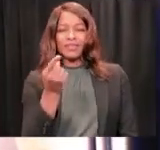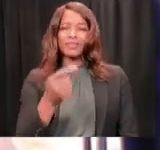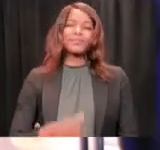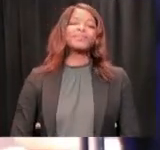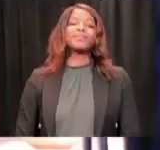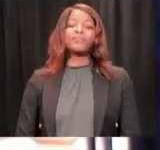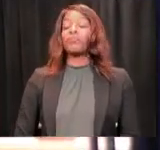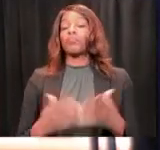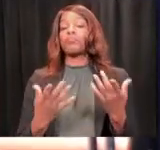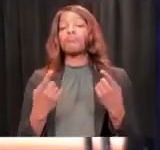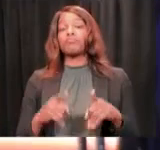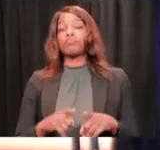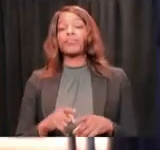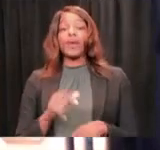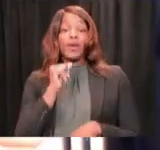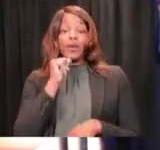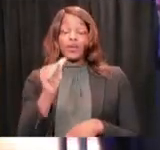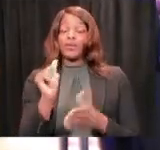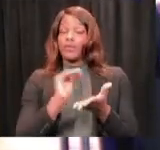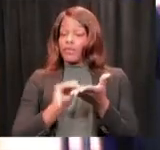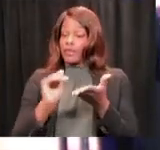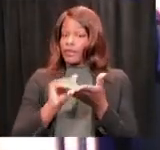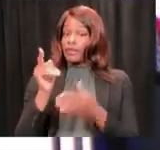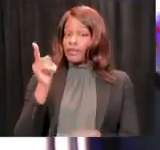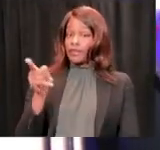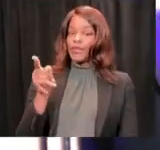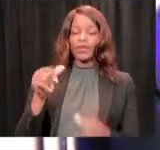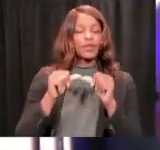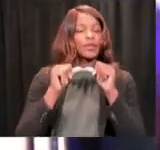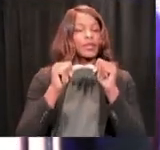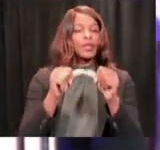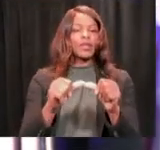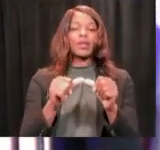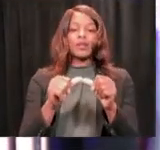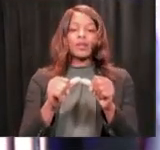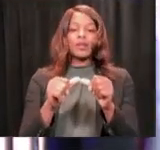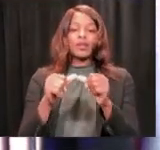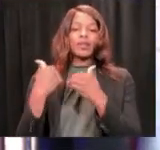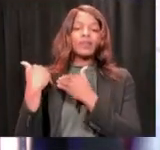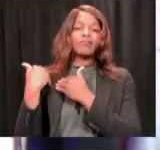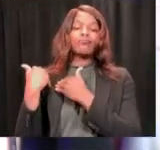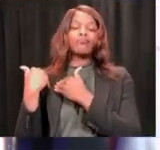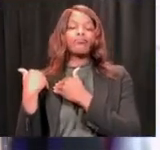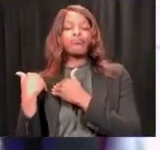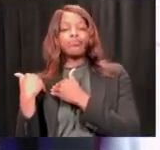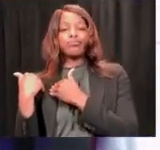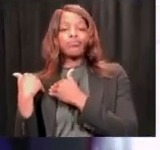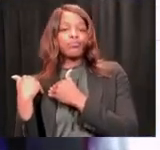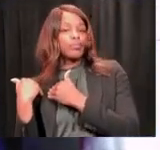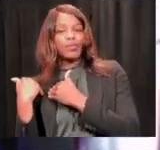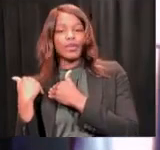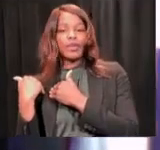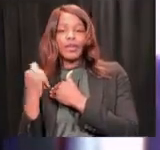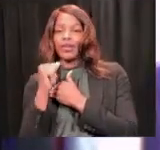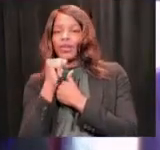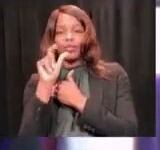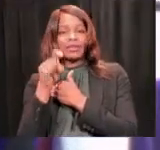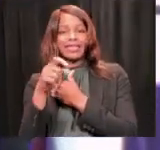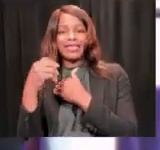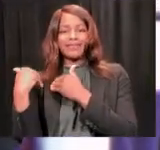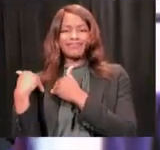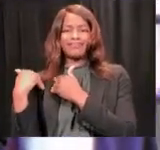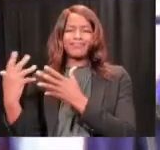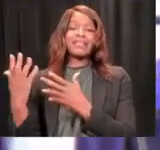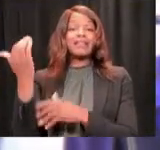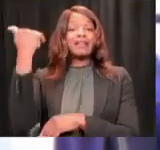you. Here's what happens. If you don't forgive them, you will continue to drag around baggage that doesn't belong to you.